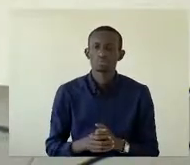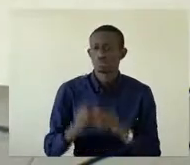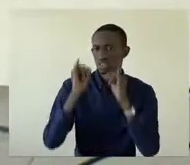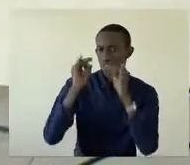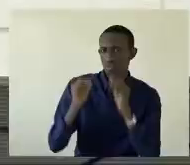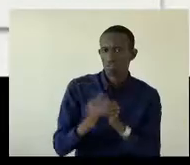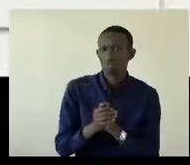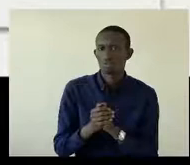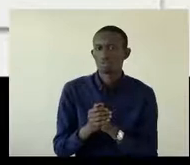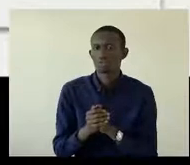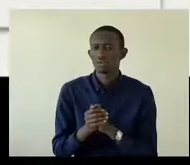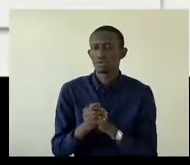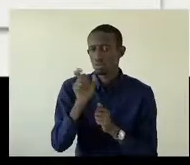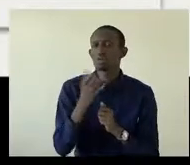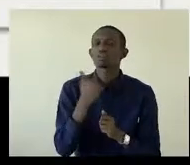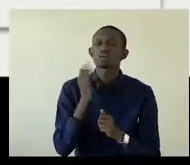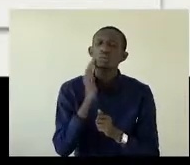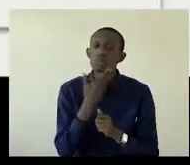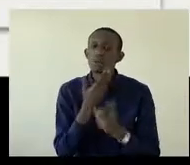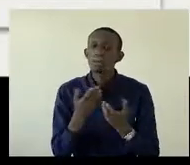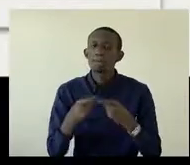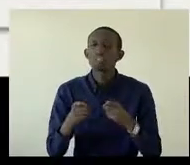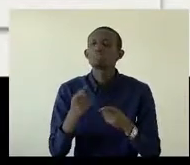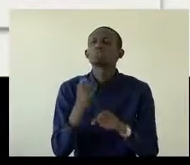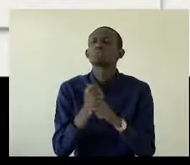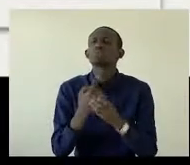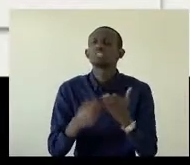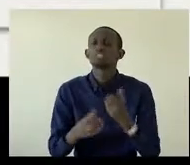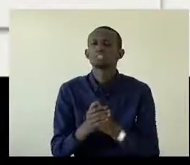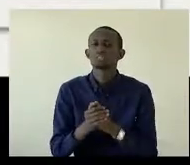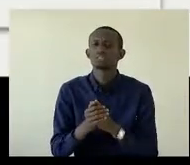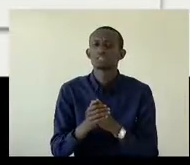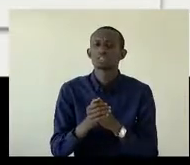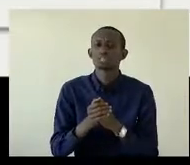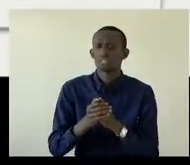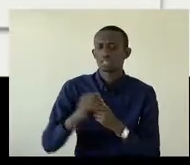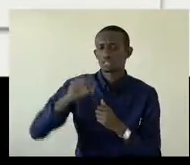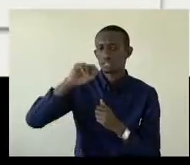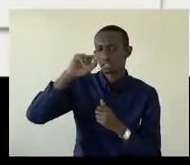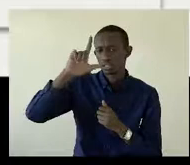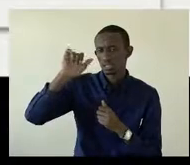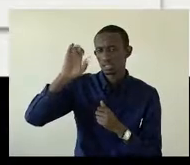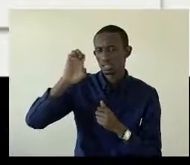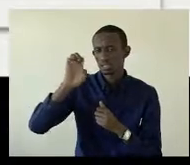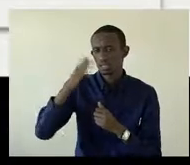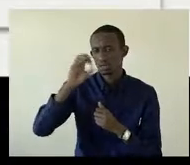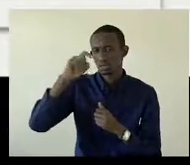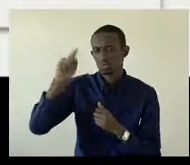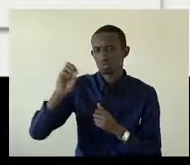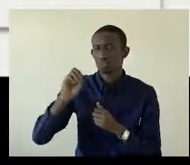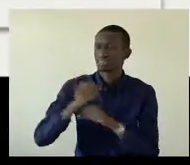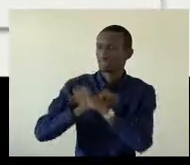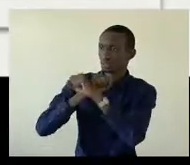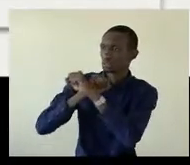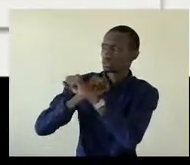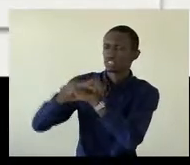what are we actually doing to this layer that is protecting us from strong, sharp, undesirable sun rays that